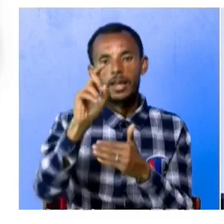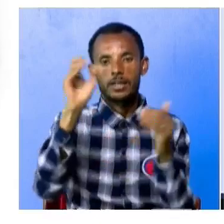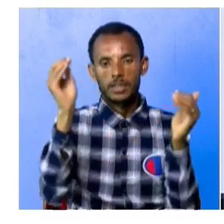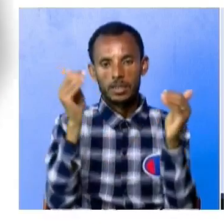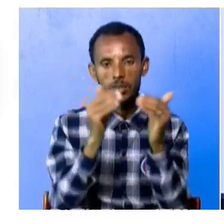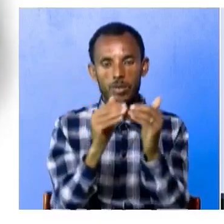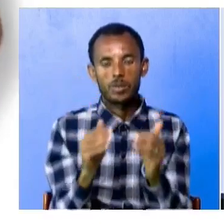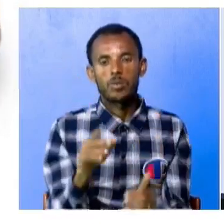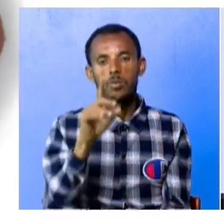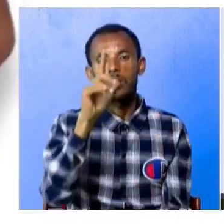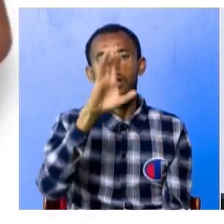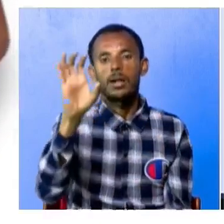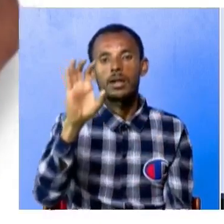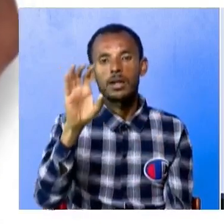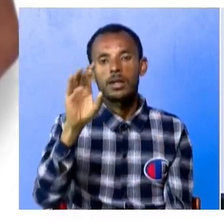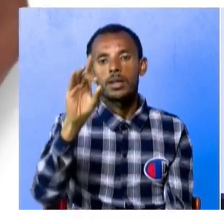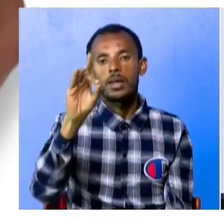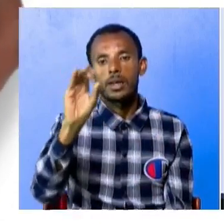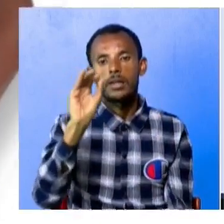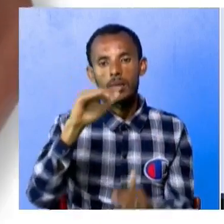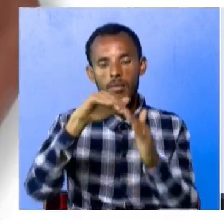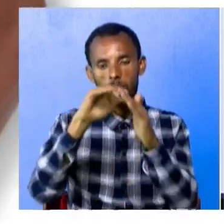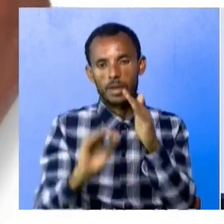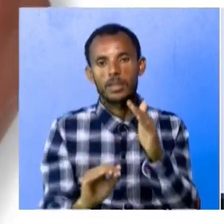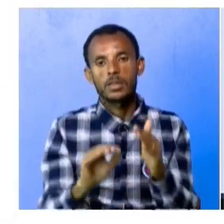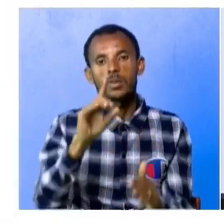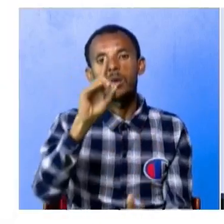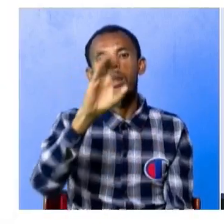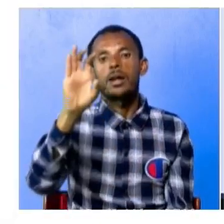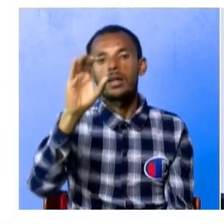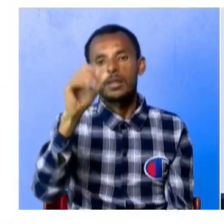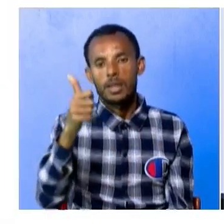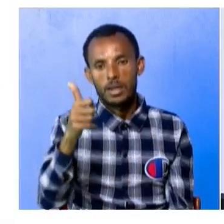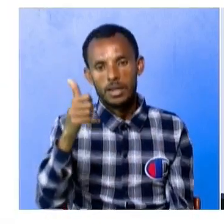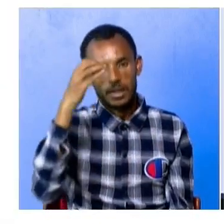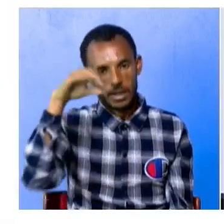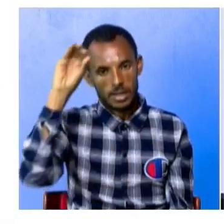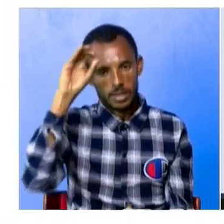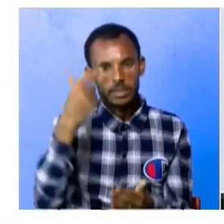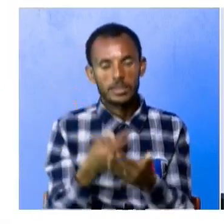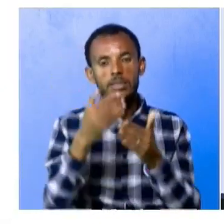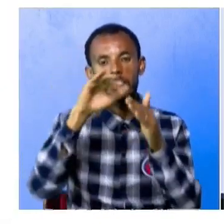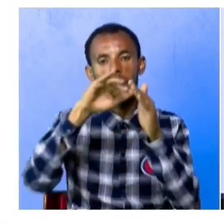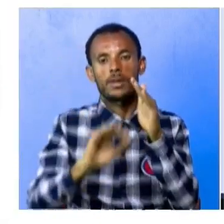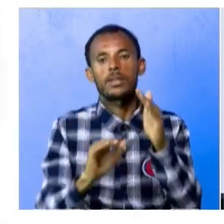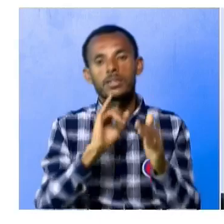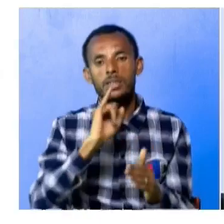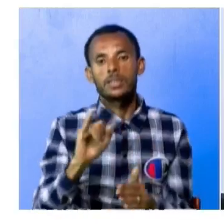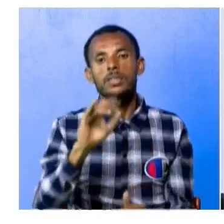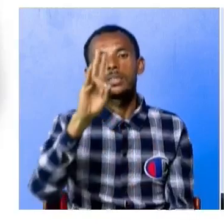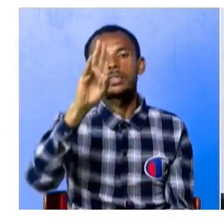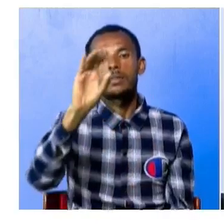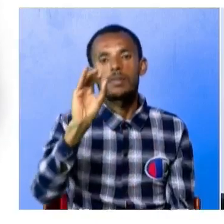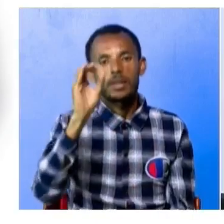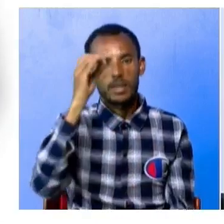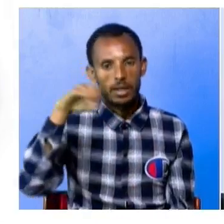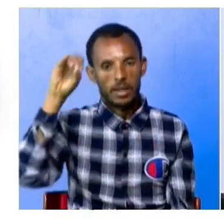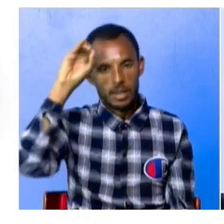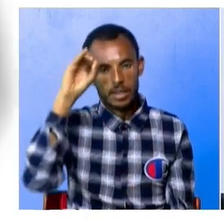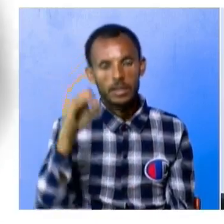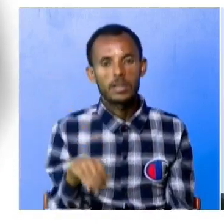becomes 180 degree minus 110 degree, and this difference is 70 degree.